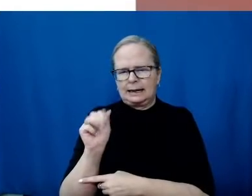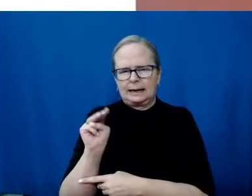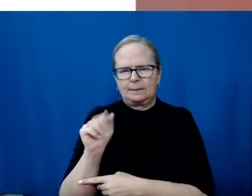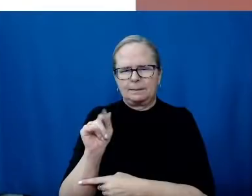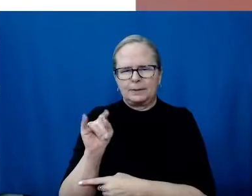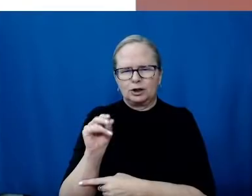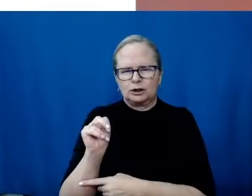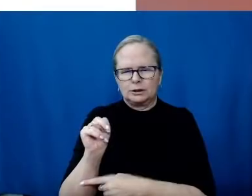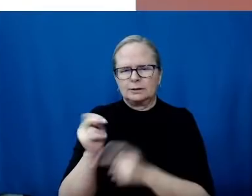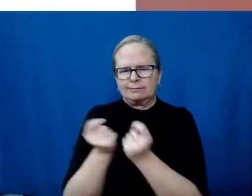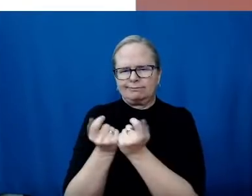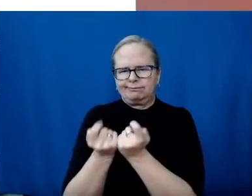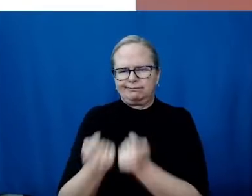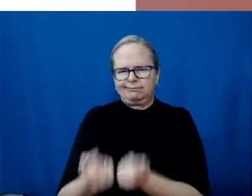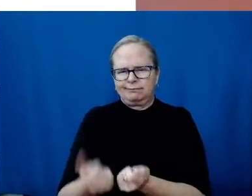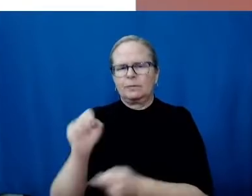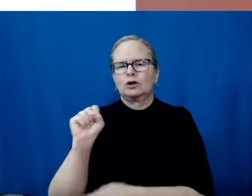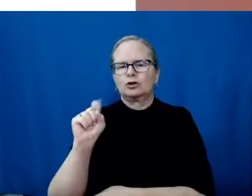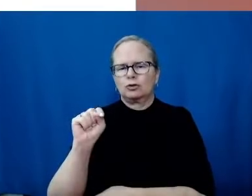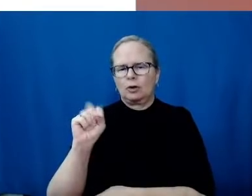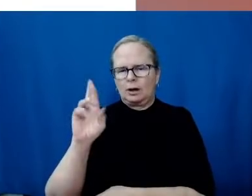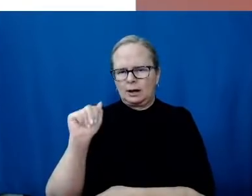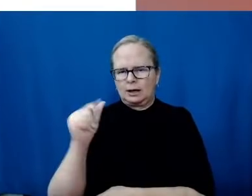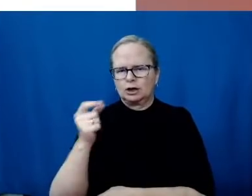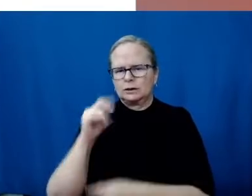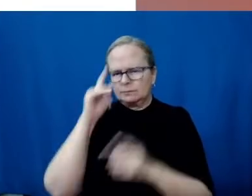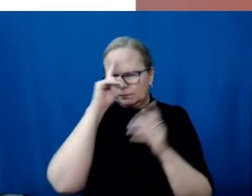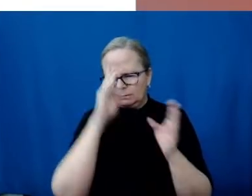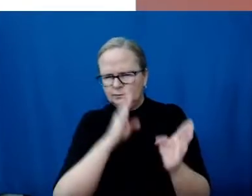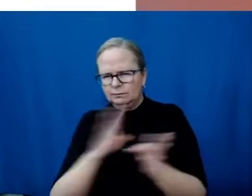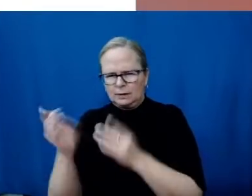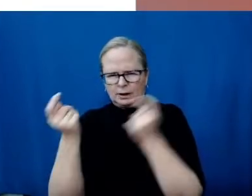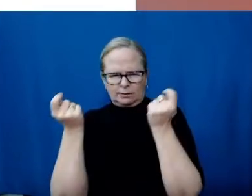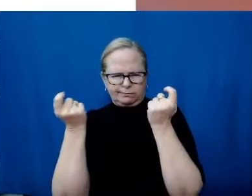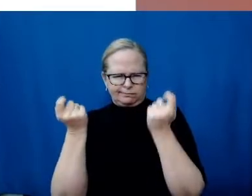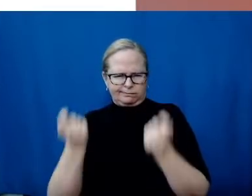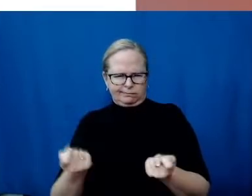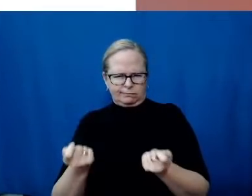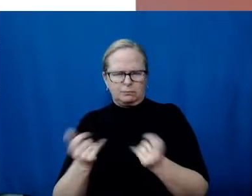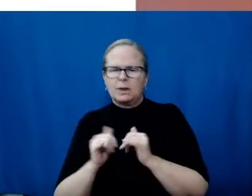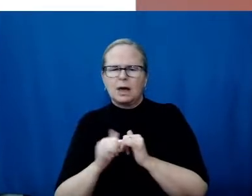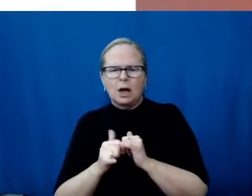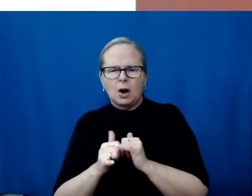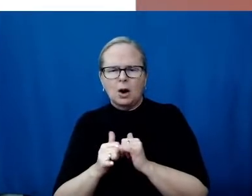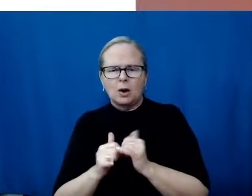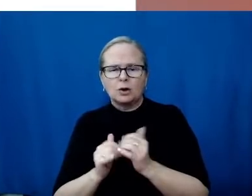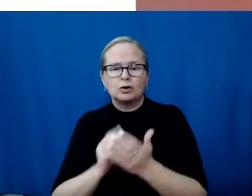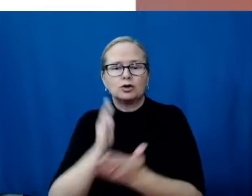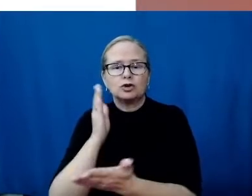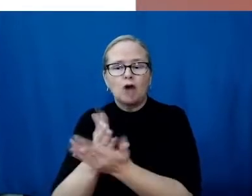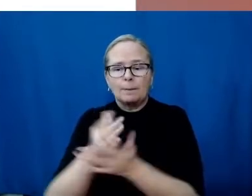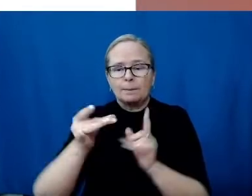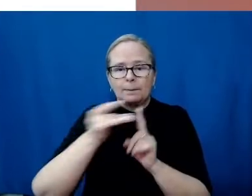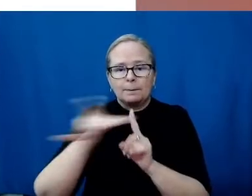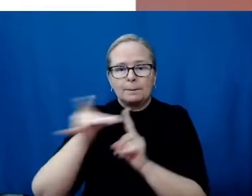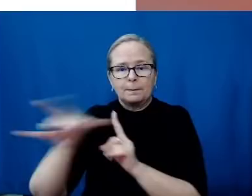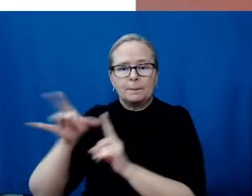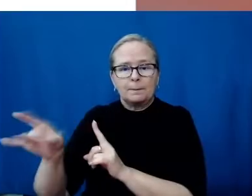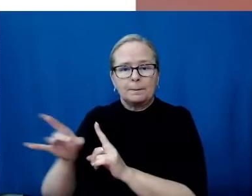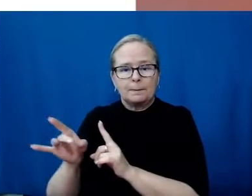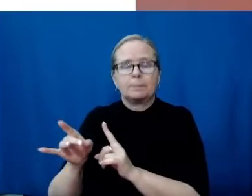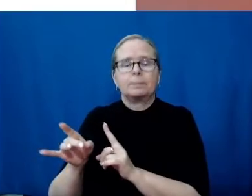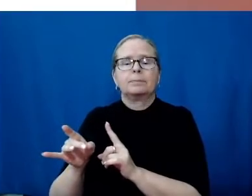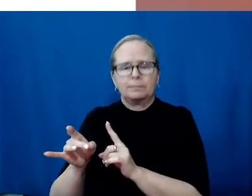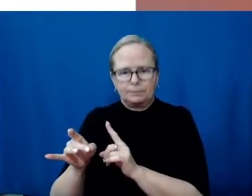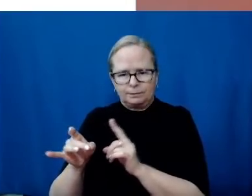basically, by stopping transmission, we can get out of the pandemic. And here's the example. How does it work? Just the